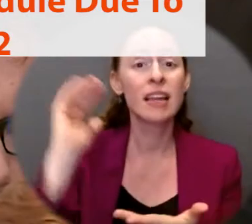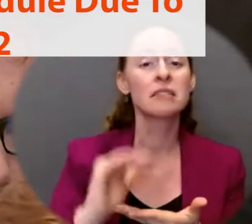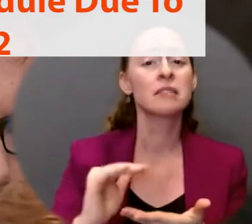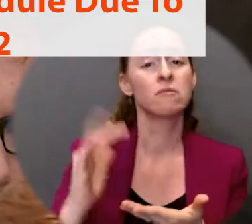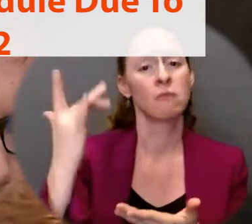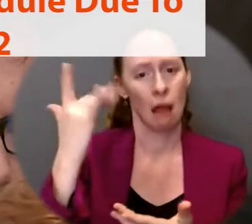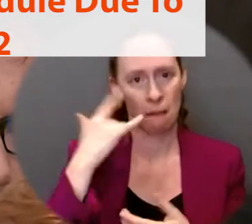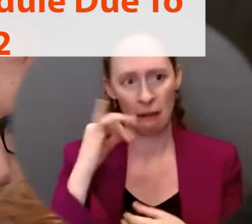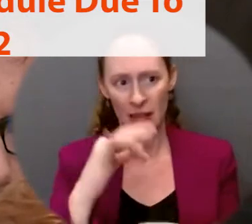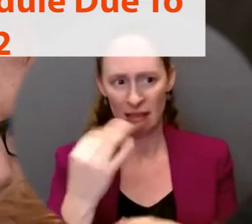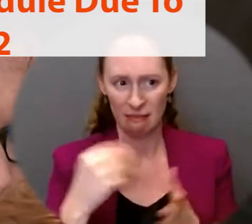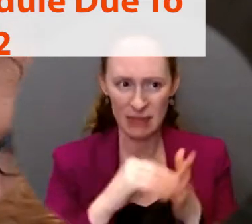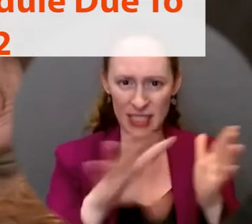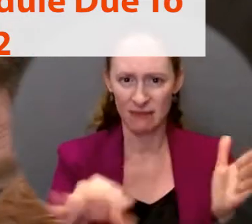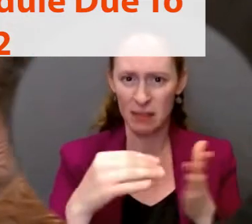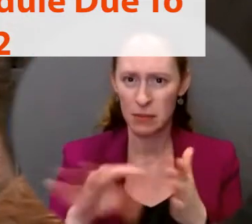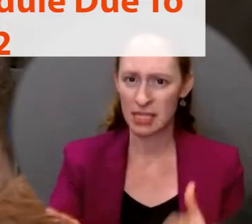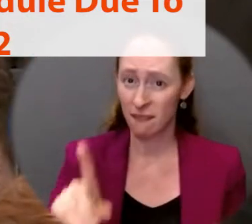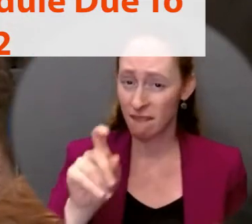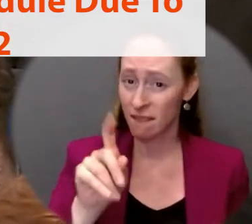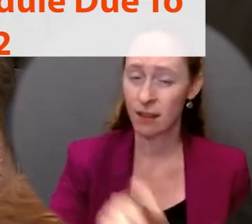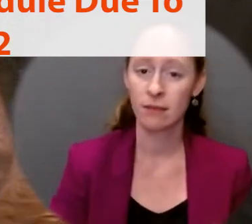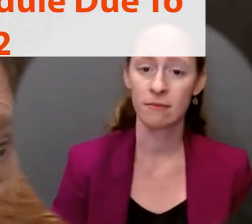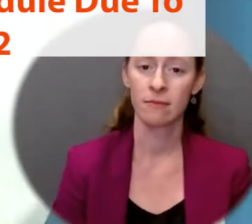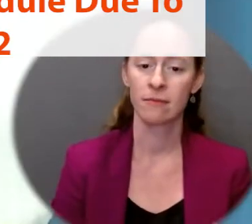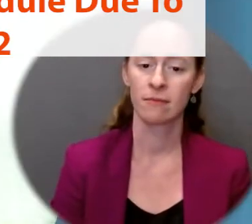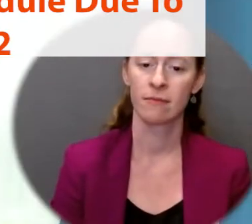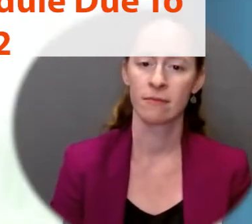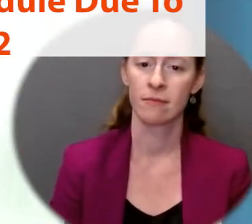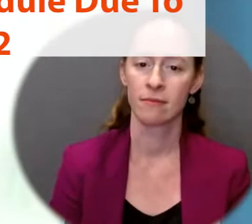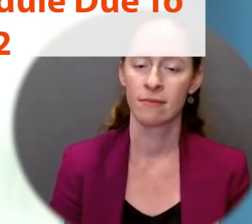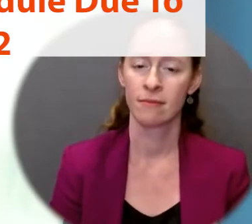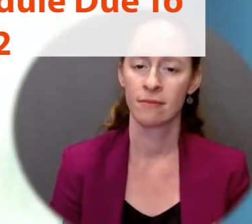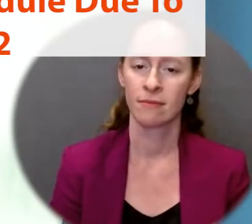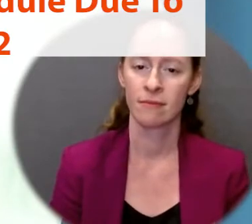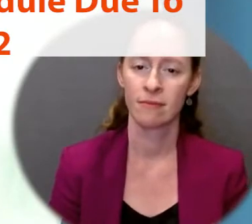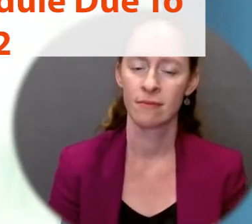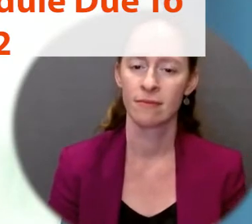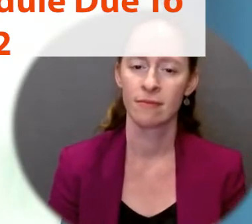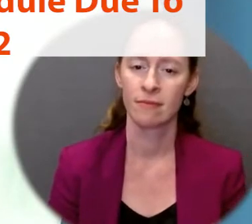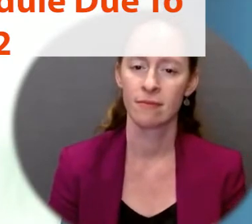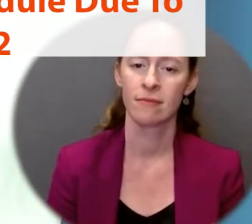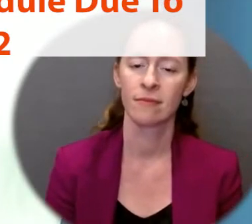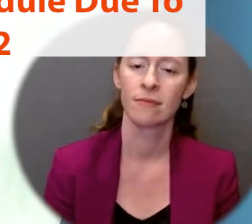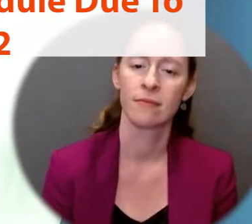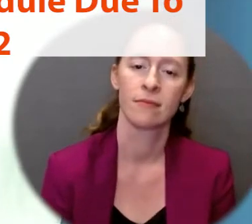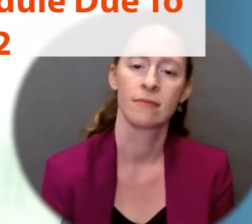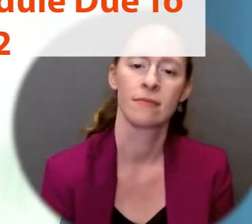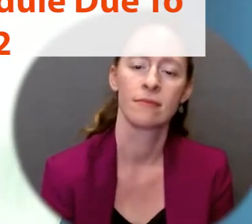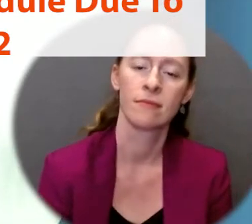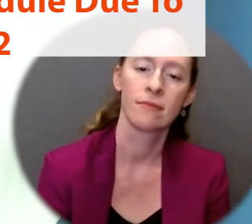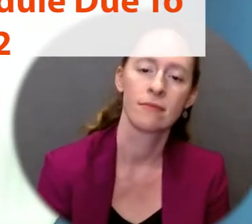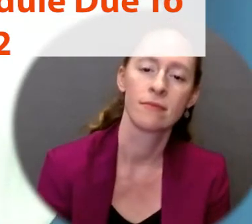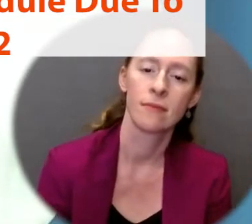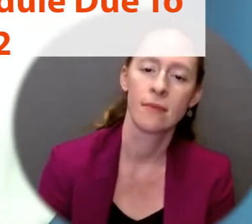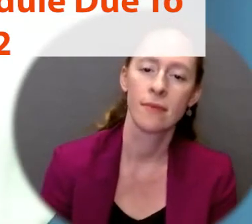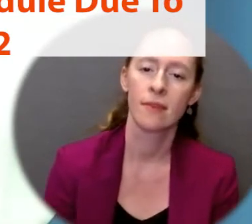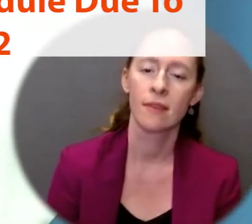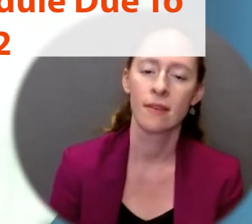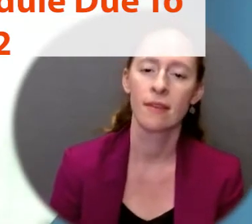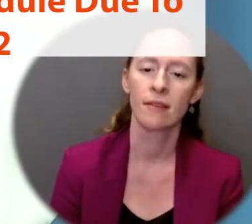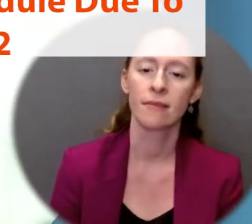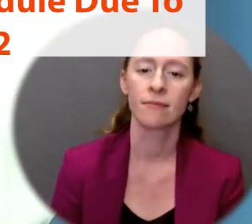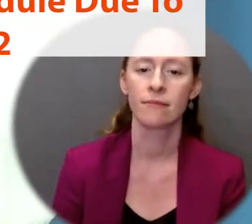or had the administration reduce spending? So can I'll say this. The times that the president has gone to